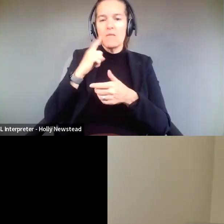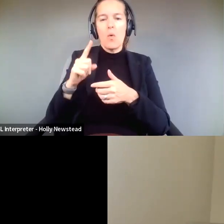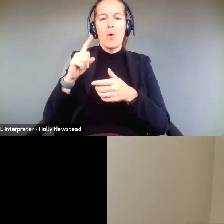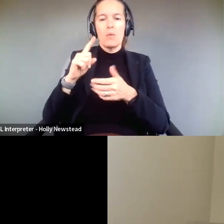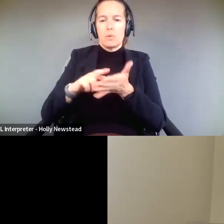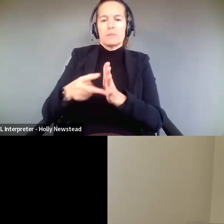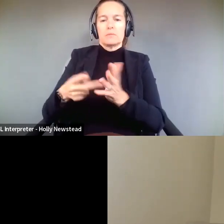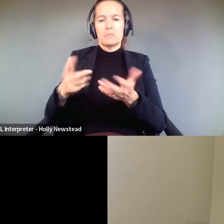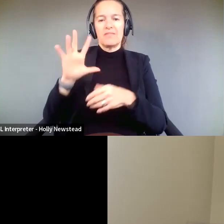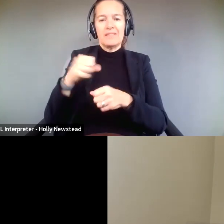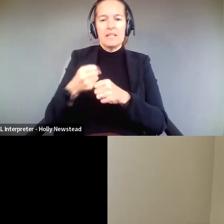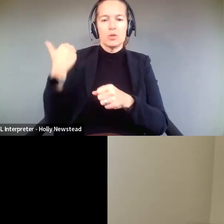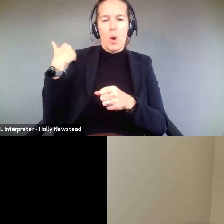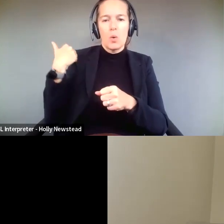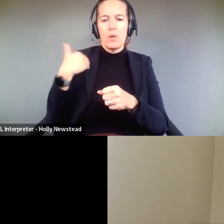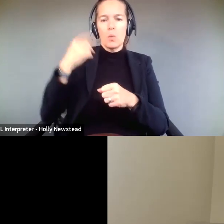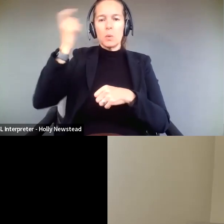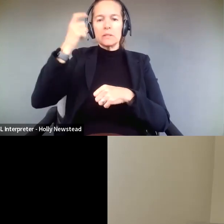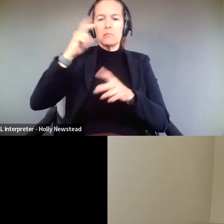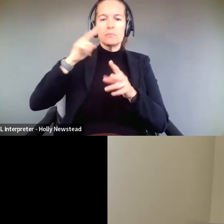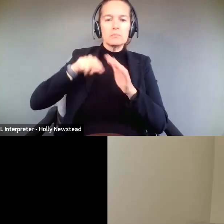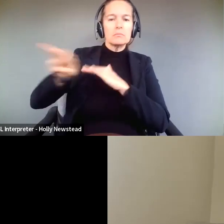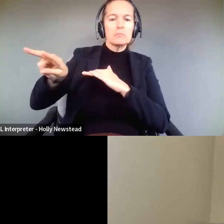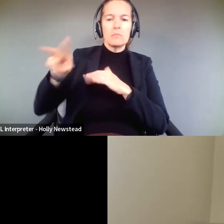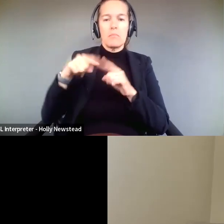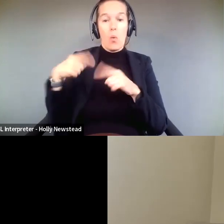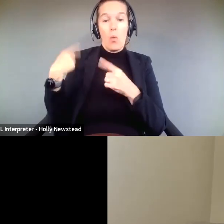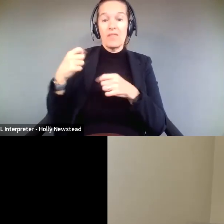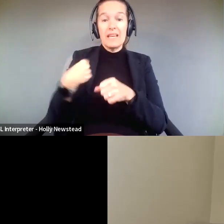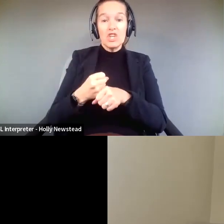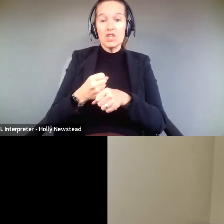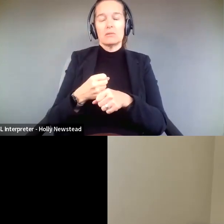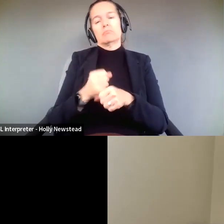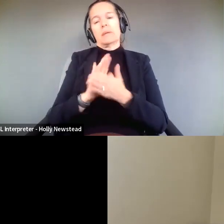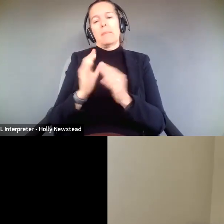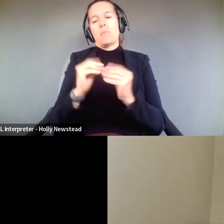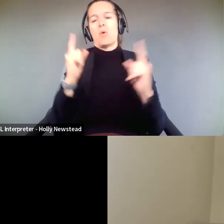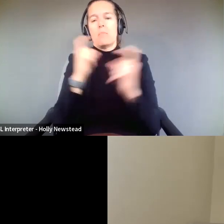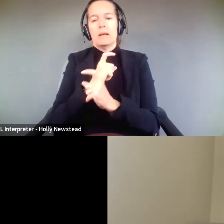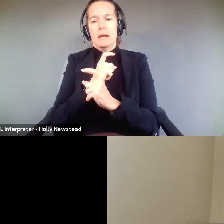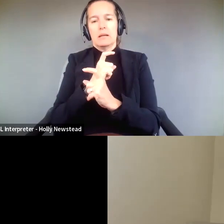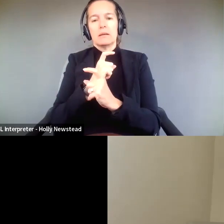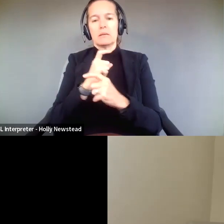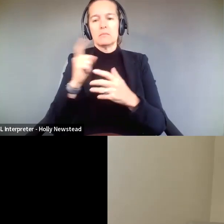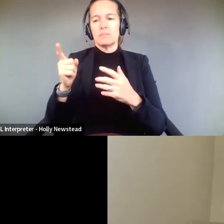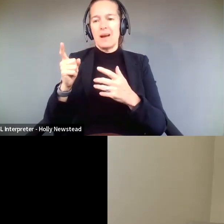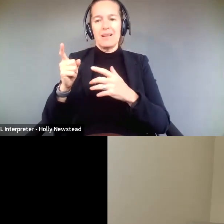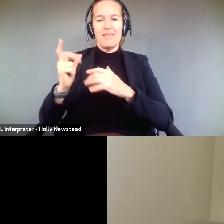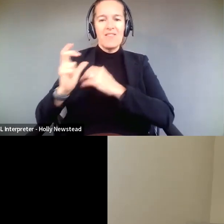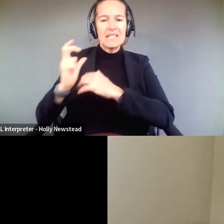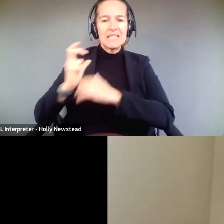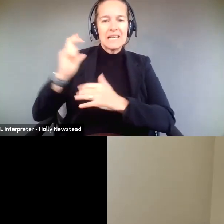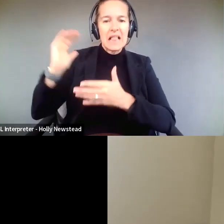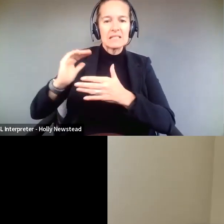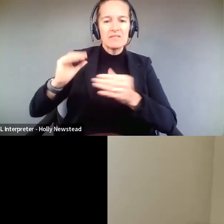There was wisdom and foresight into that. Over the years, it's been complicated by the funding that's less and less